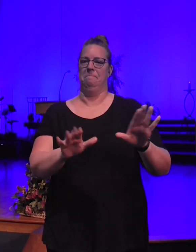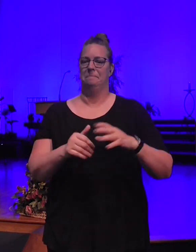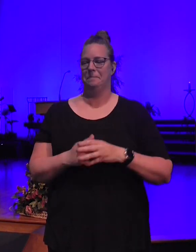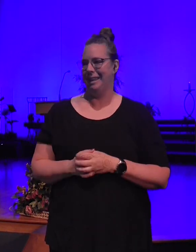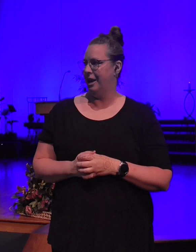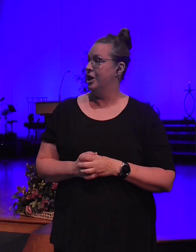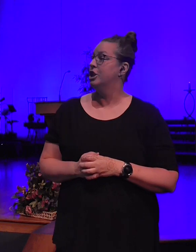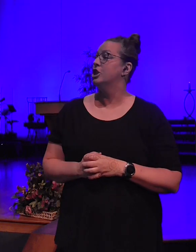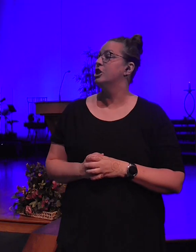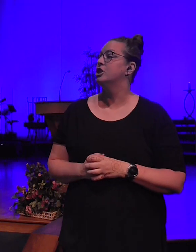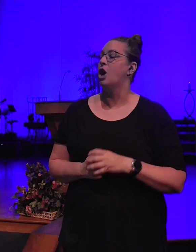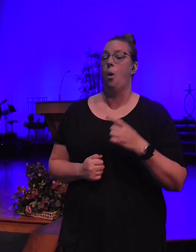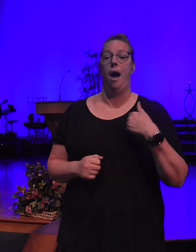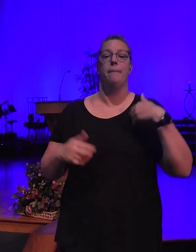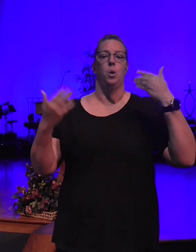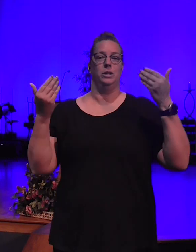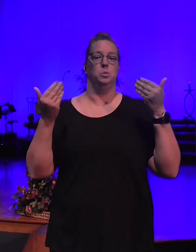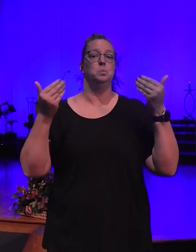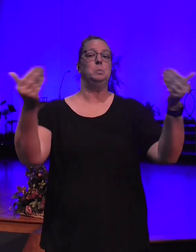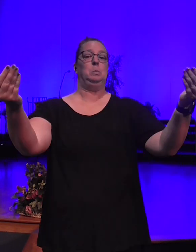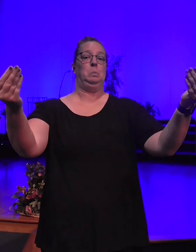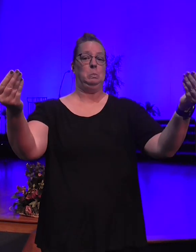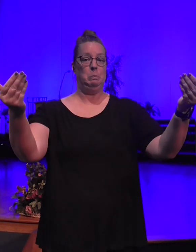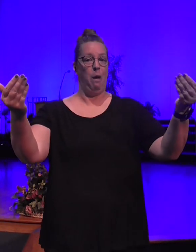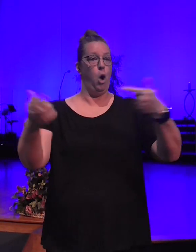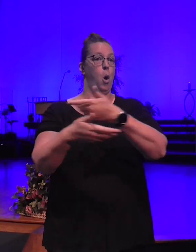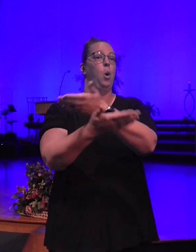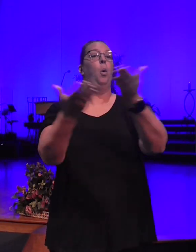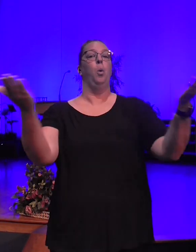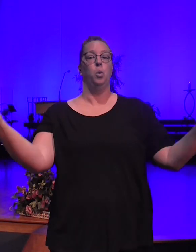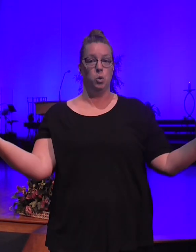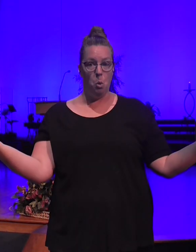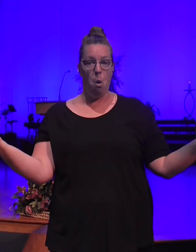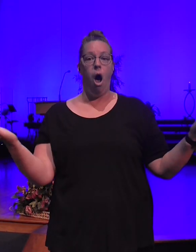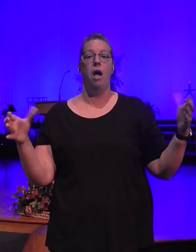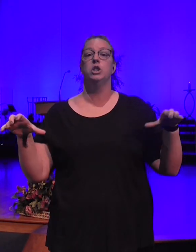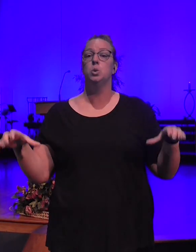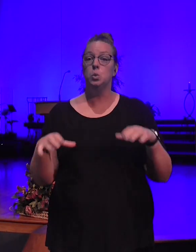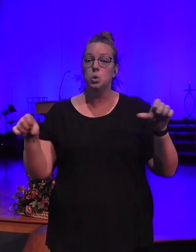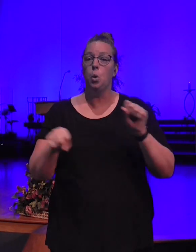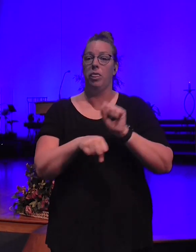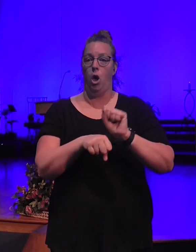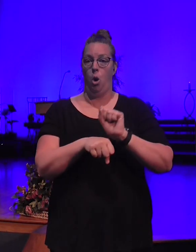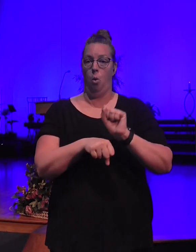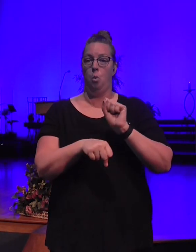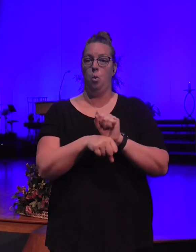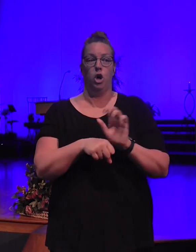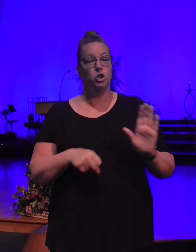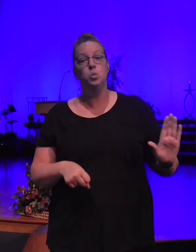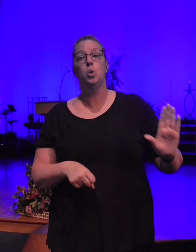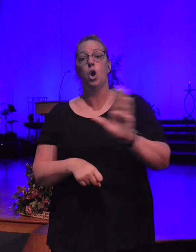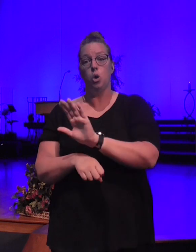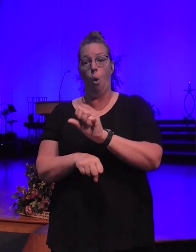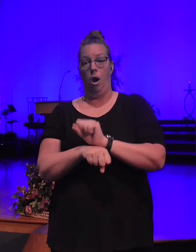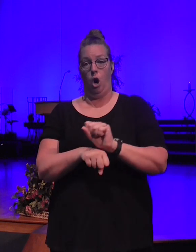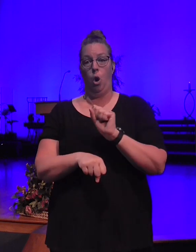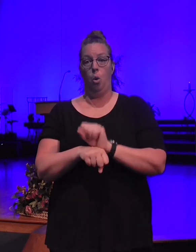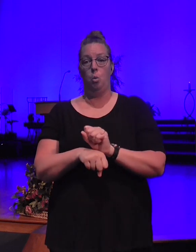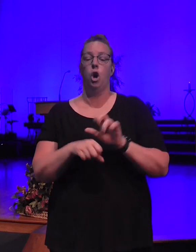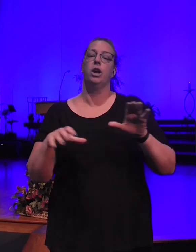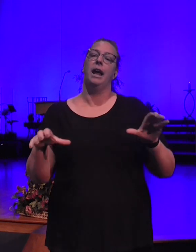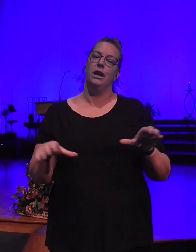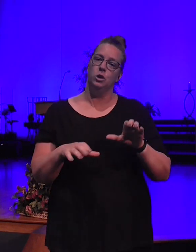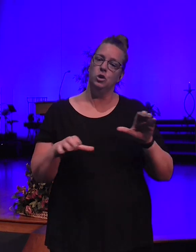So I'm going to send you out to find, to do some work. Do your work, and then do some work